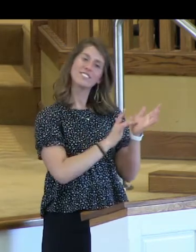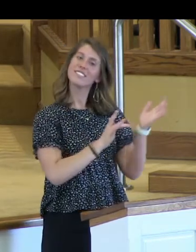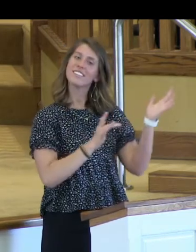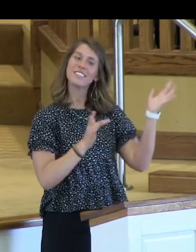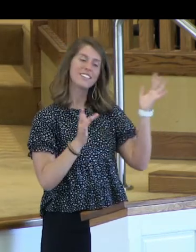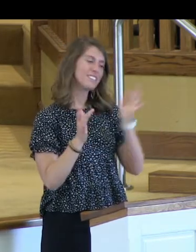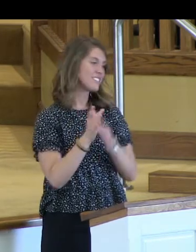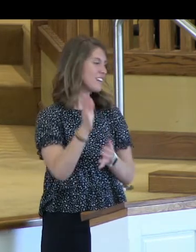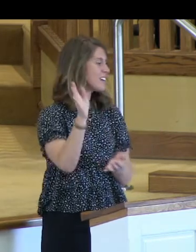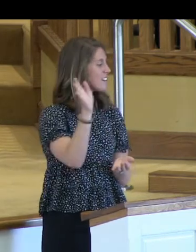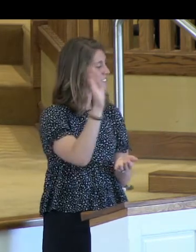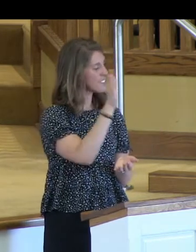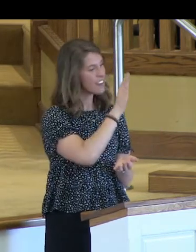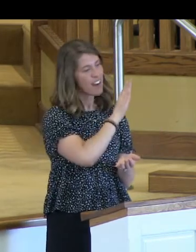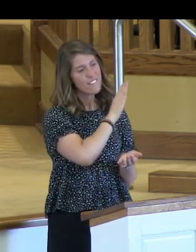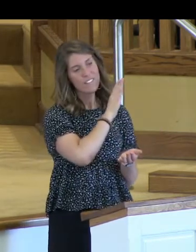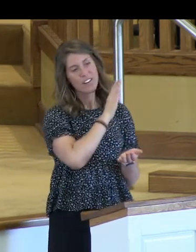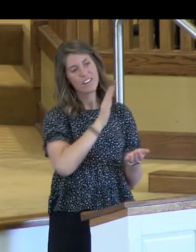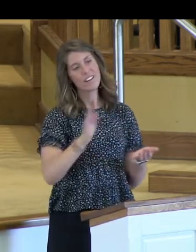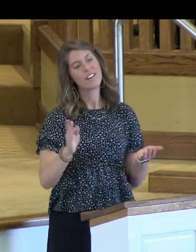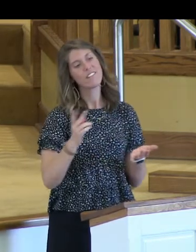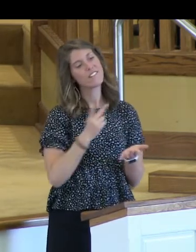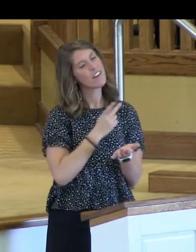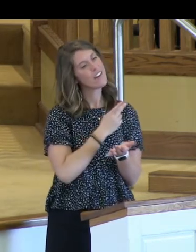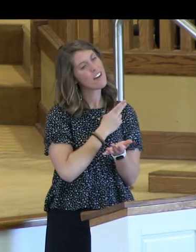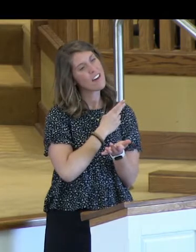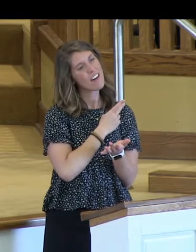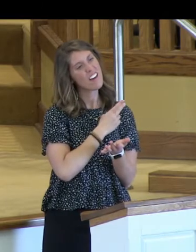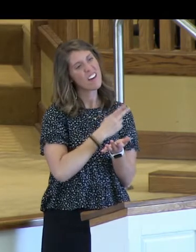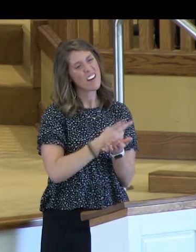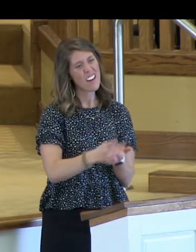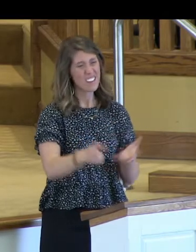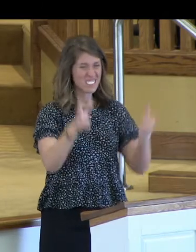fails. Jesus never